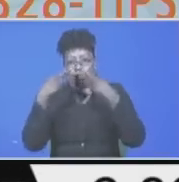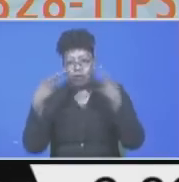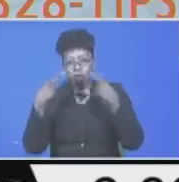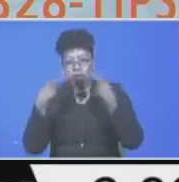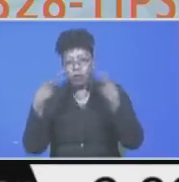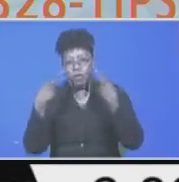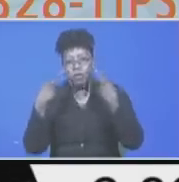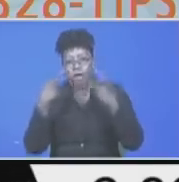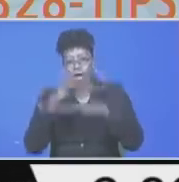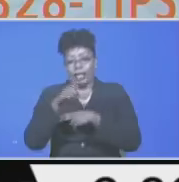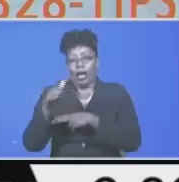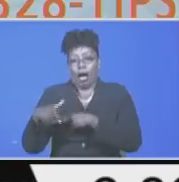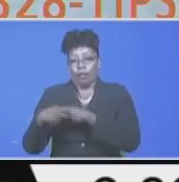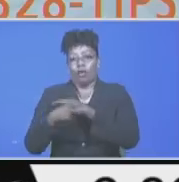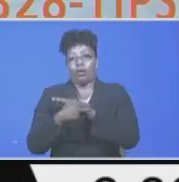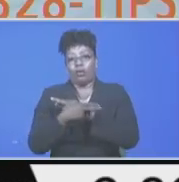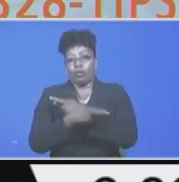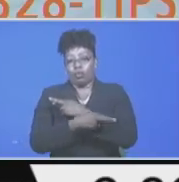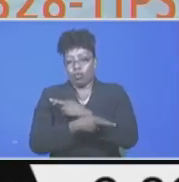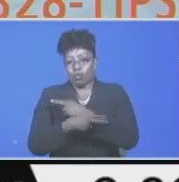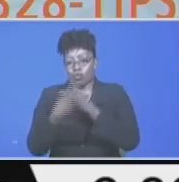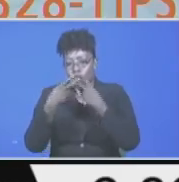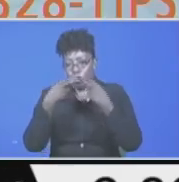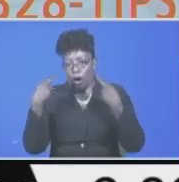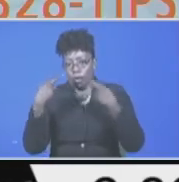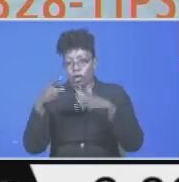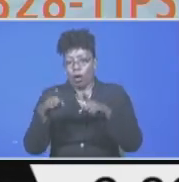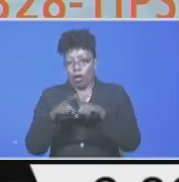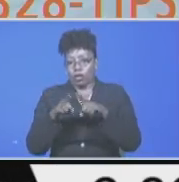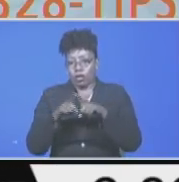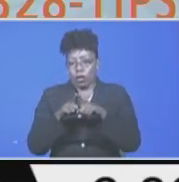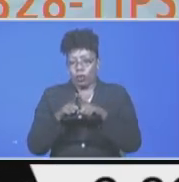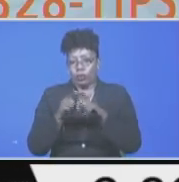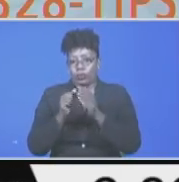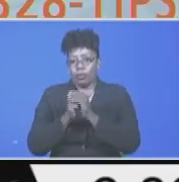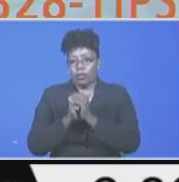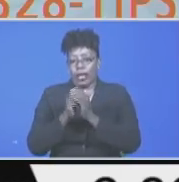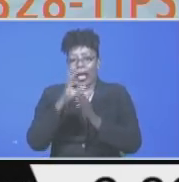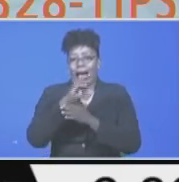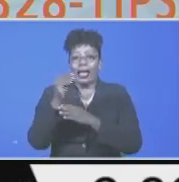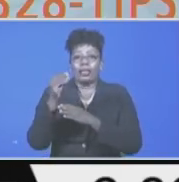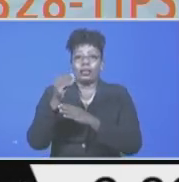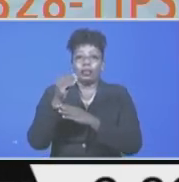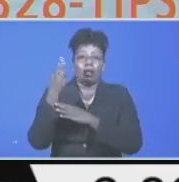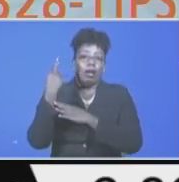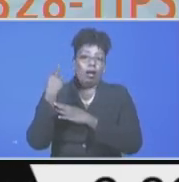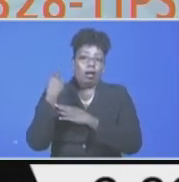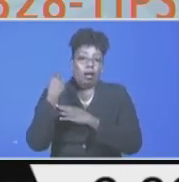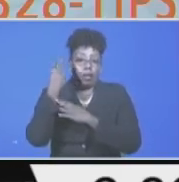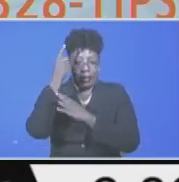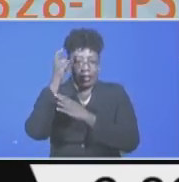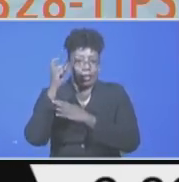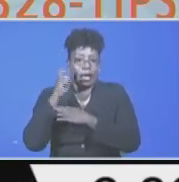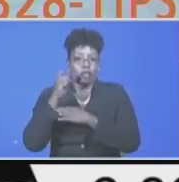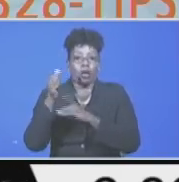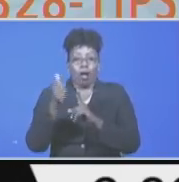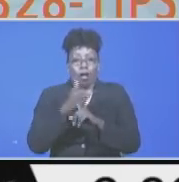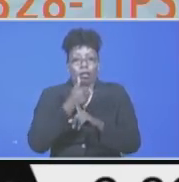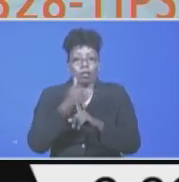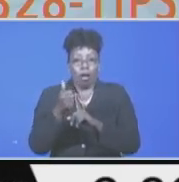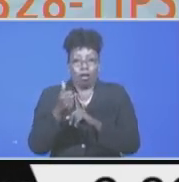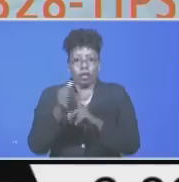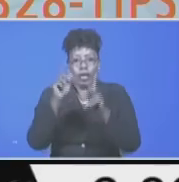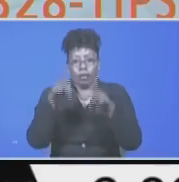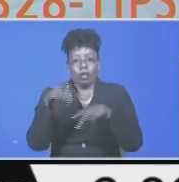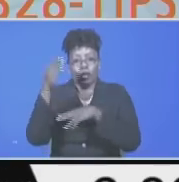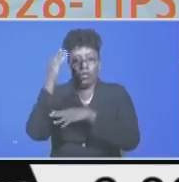assault. Pennerman is described by police as standing 5 feet 8 inches tall with a slim build and dark brown complexion. Anyone who knows the whereabouts